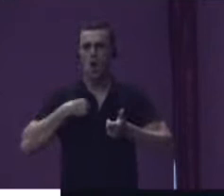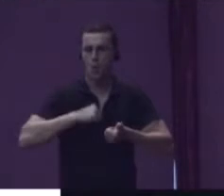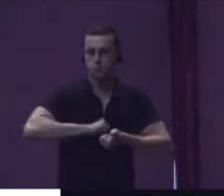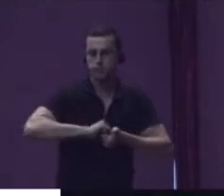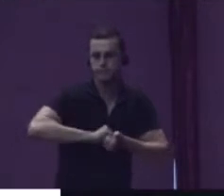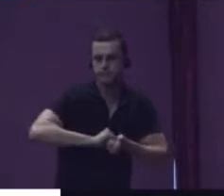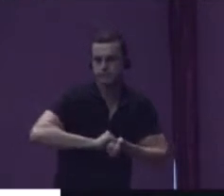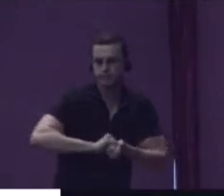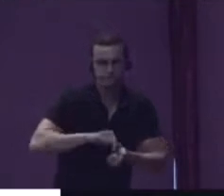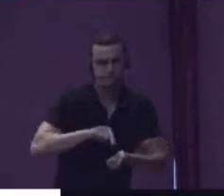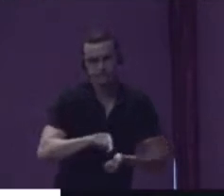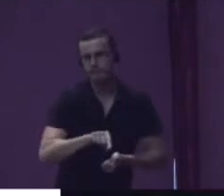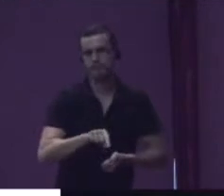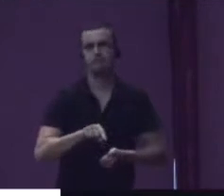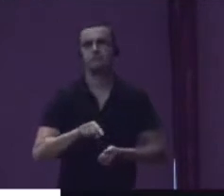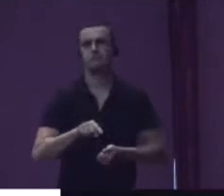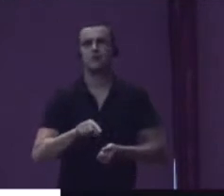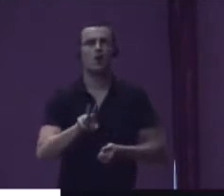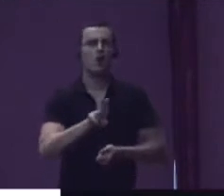little boy